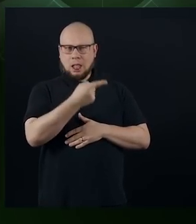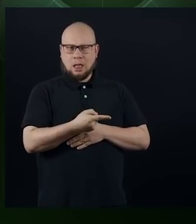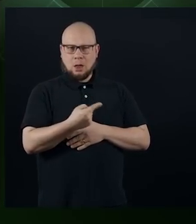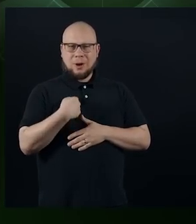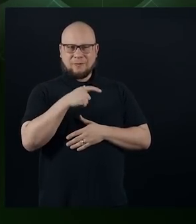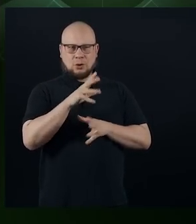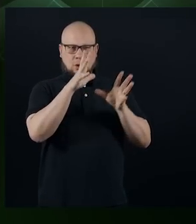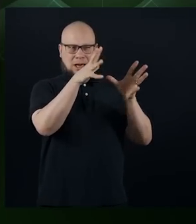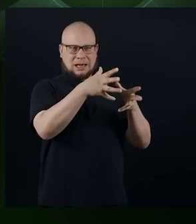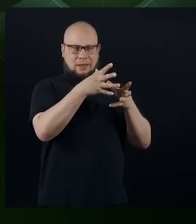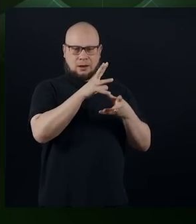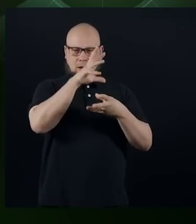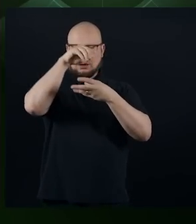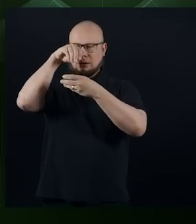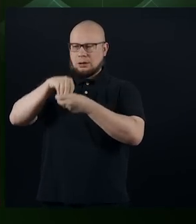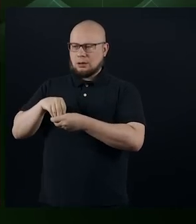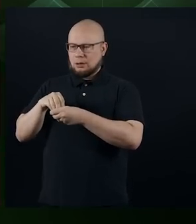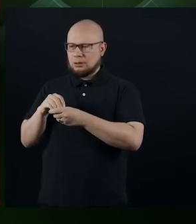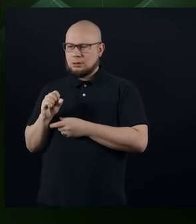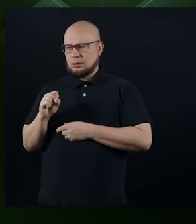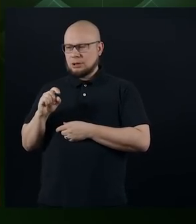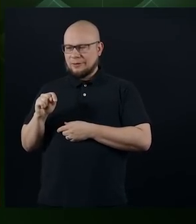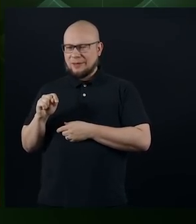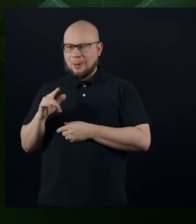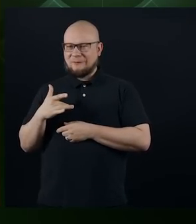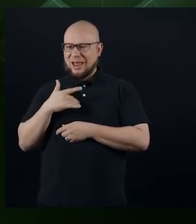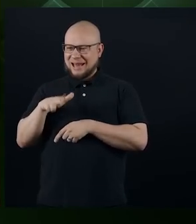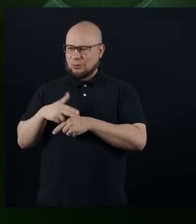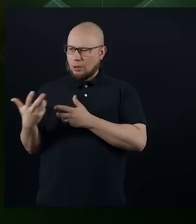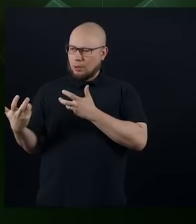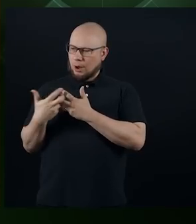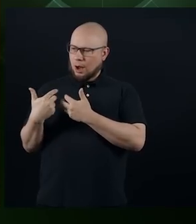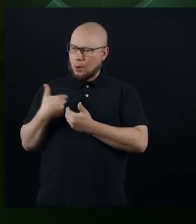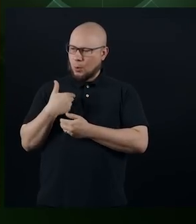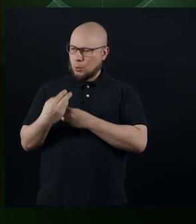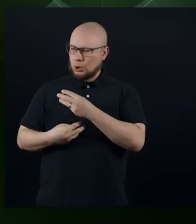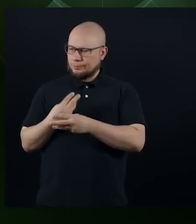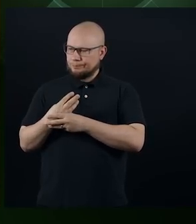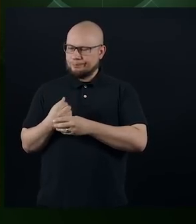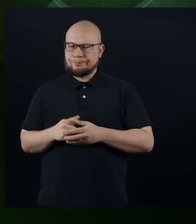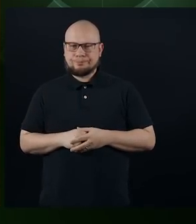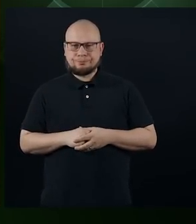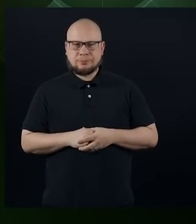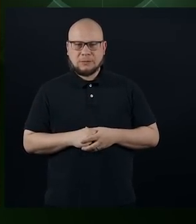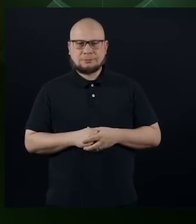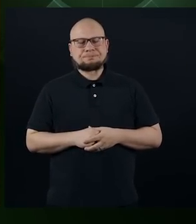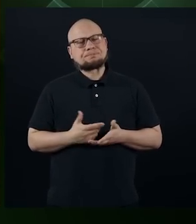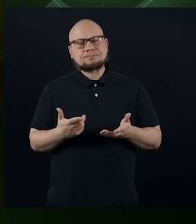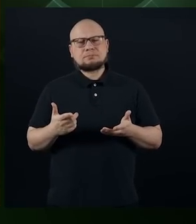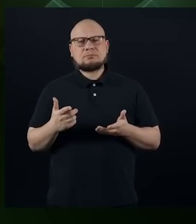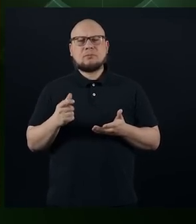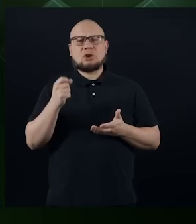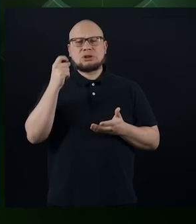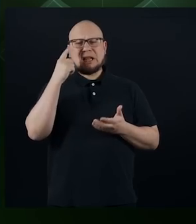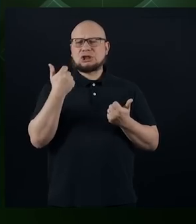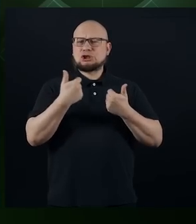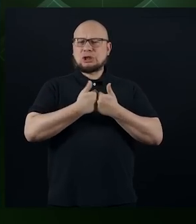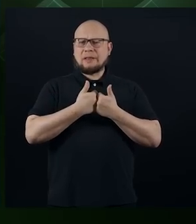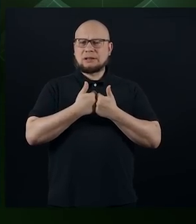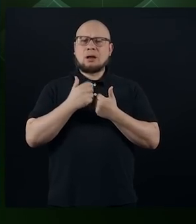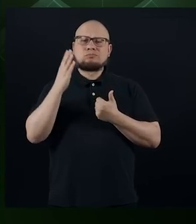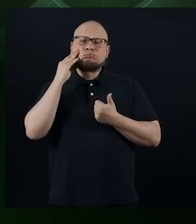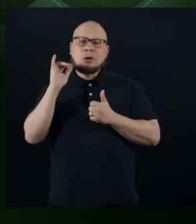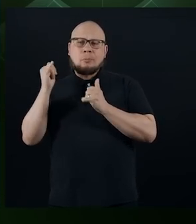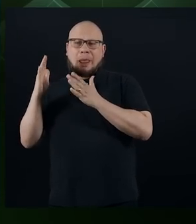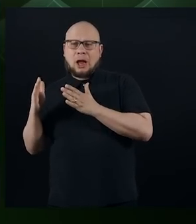them into the Sea of Thieves and make them feel like they're part of our world. Making sure it's an engaging challenge and adventure for our existing players, but